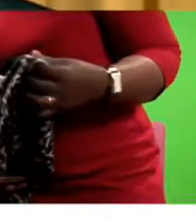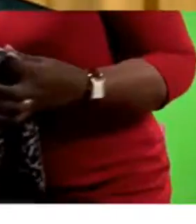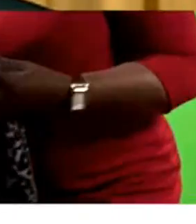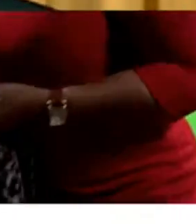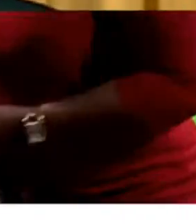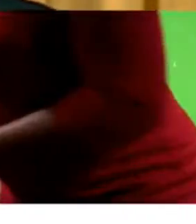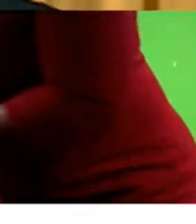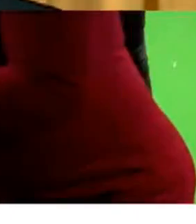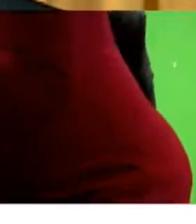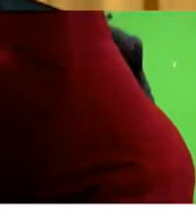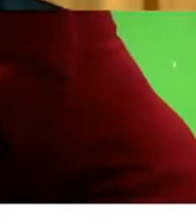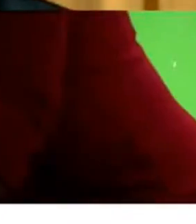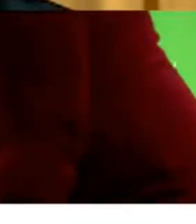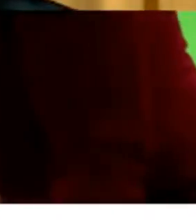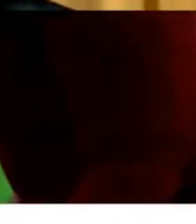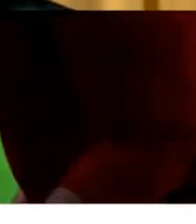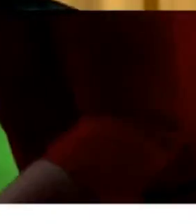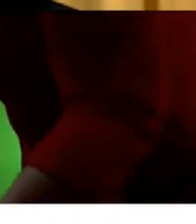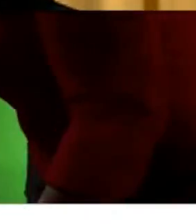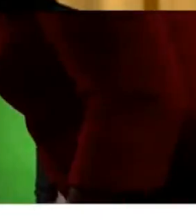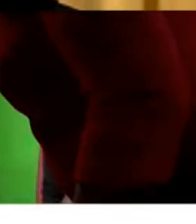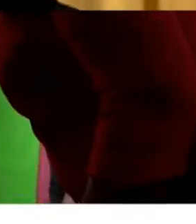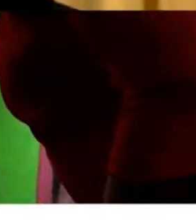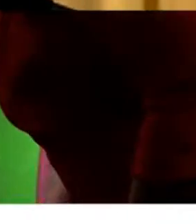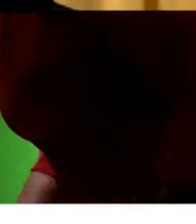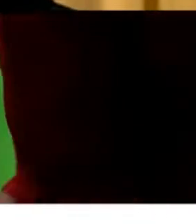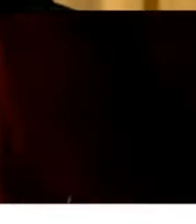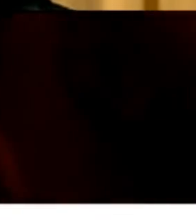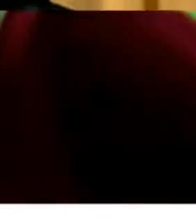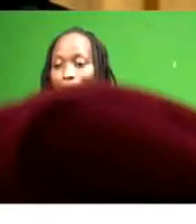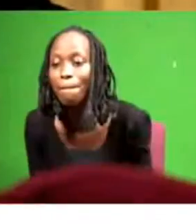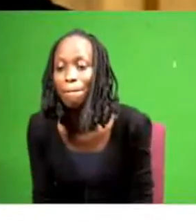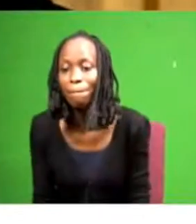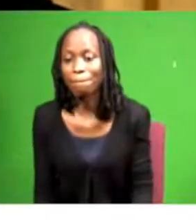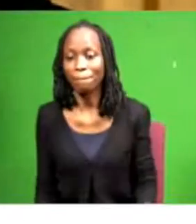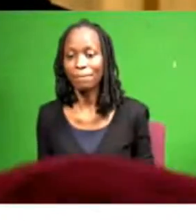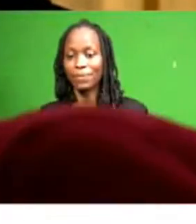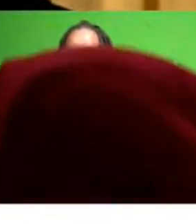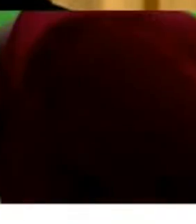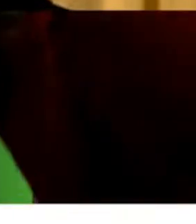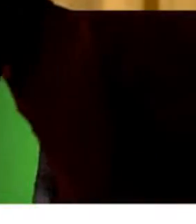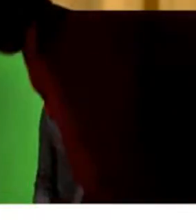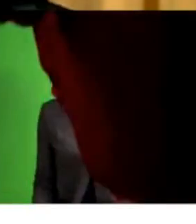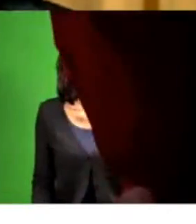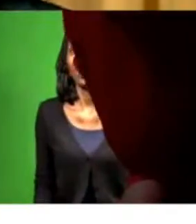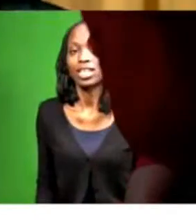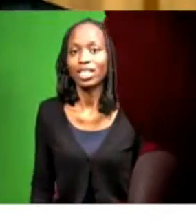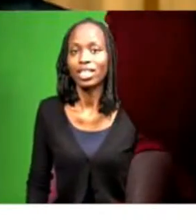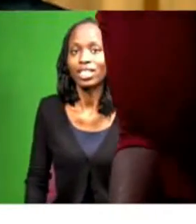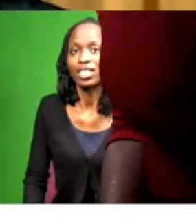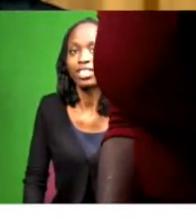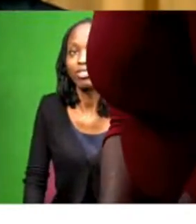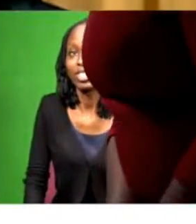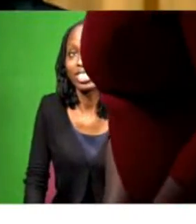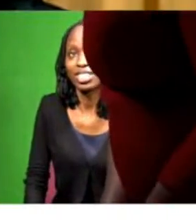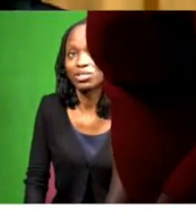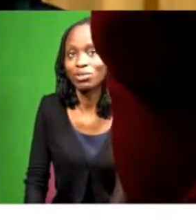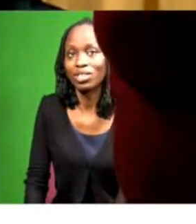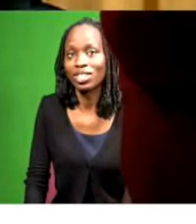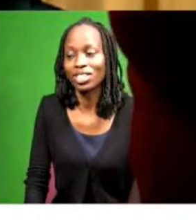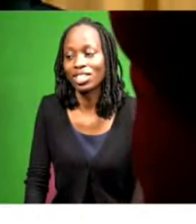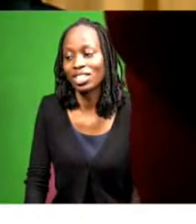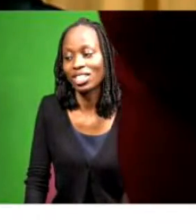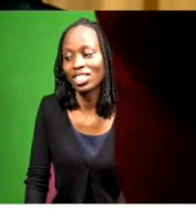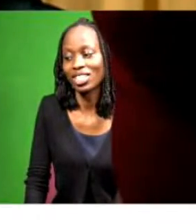Roman 8, to the extent that the BBI Steering Committee, though not unconstitutional or an unlawful entity, had no legal capacity to